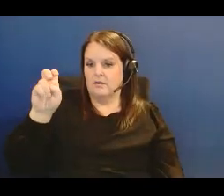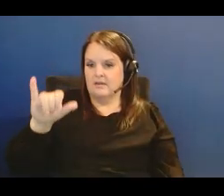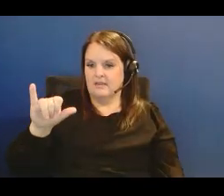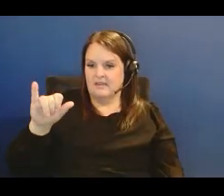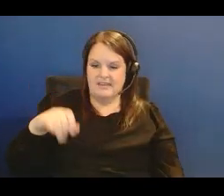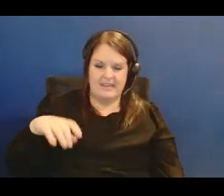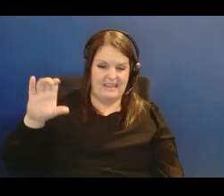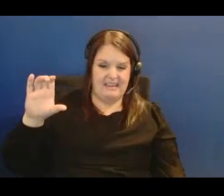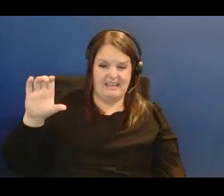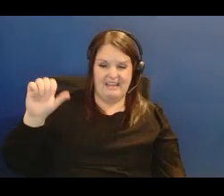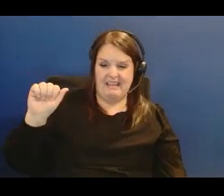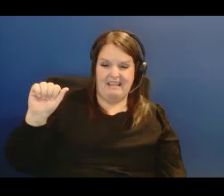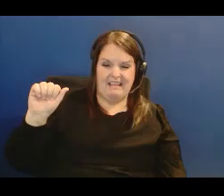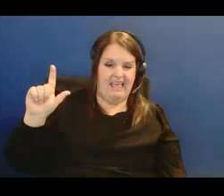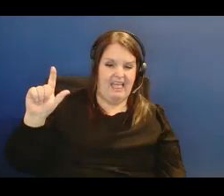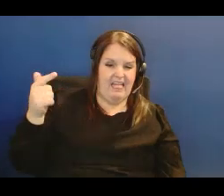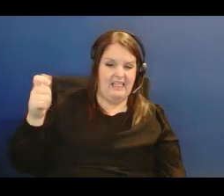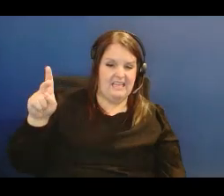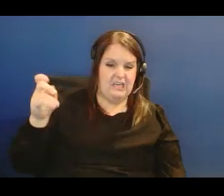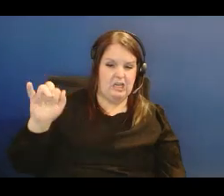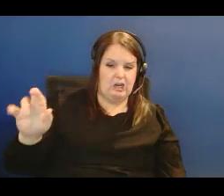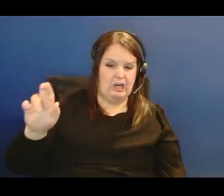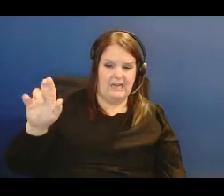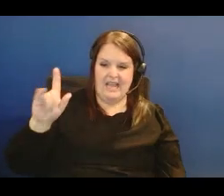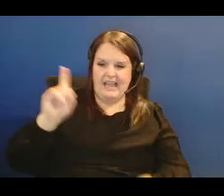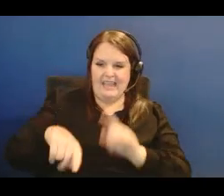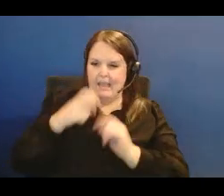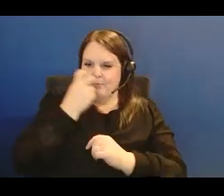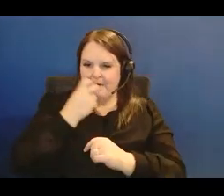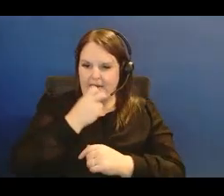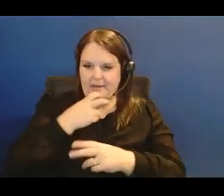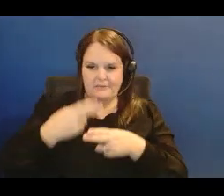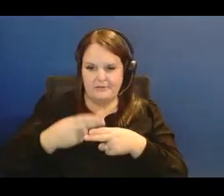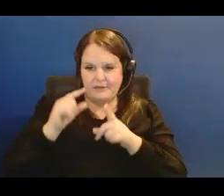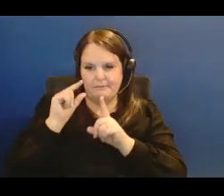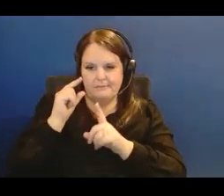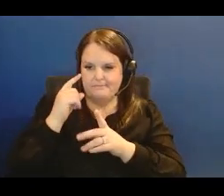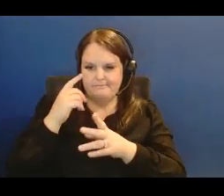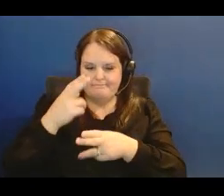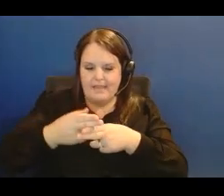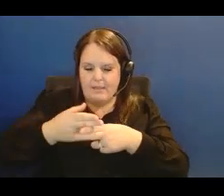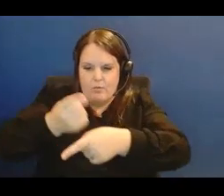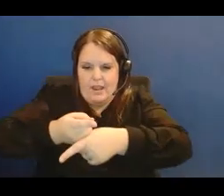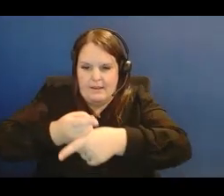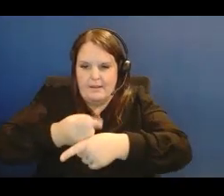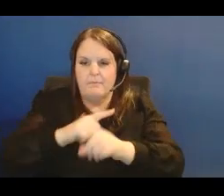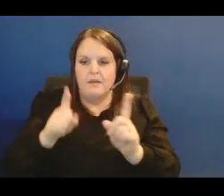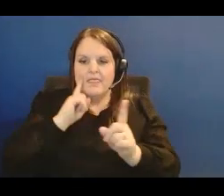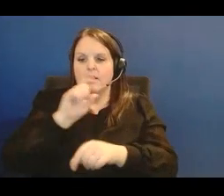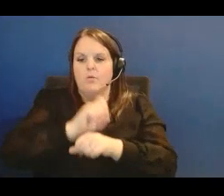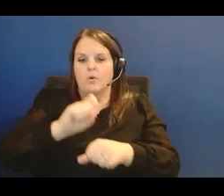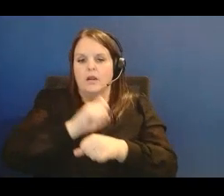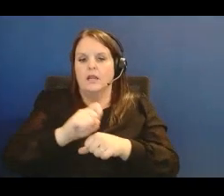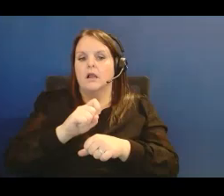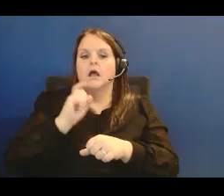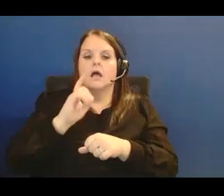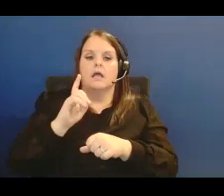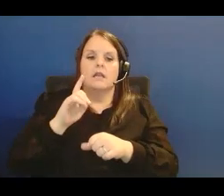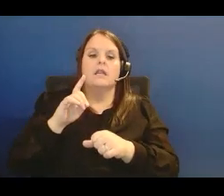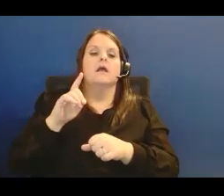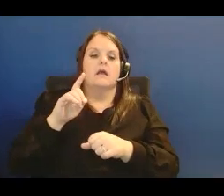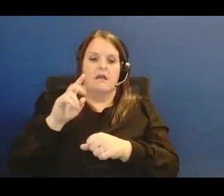I never can pronounce her last name right. I apologize in advance. Okay. Where they are working on a vulnerable road user project, also funded